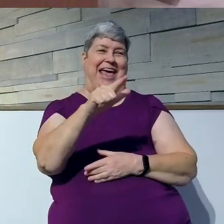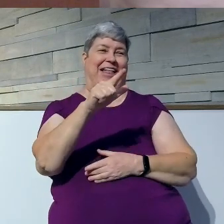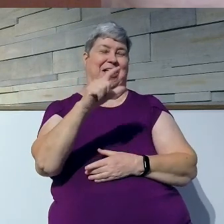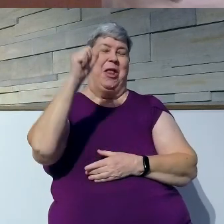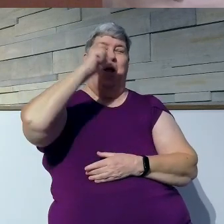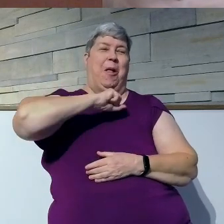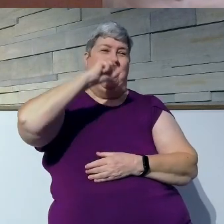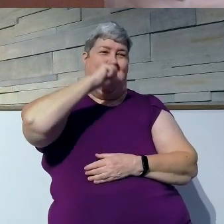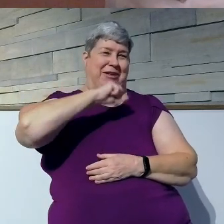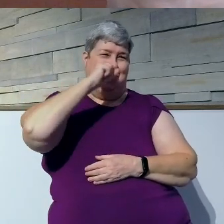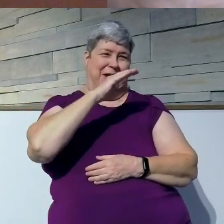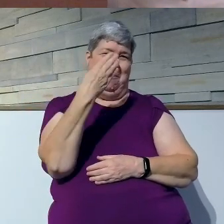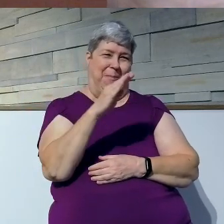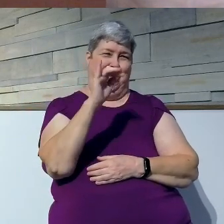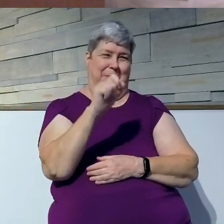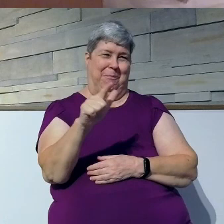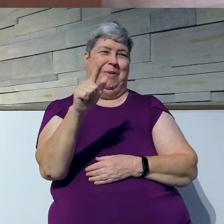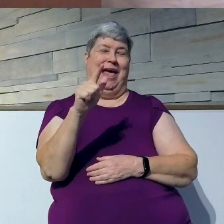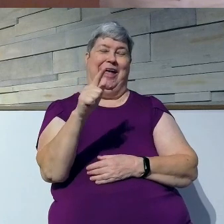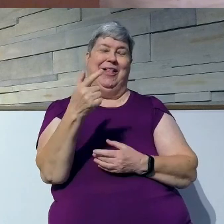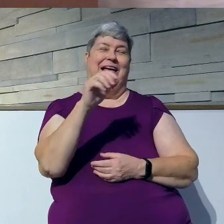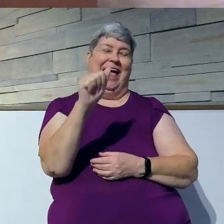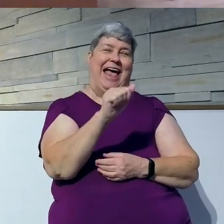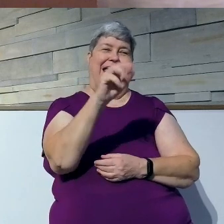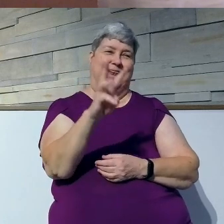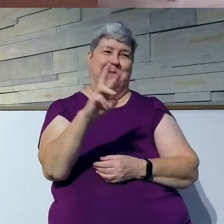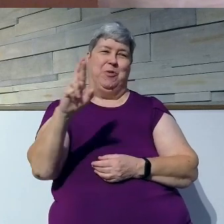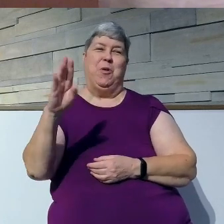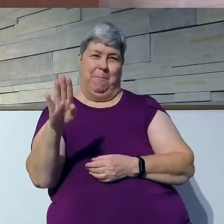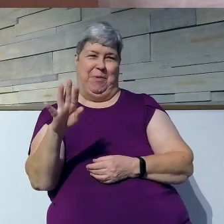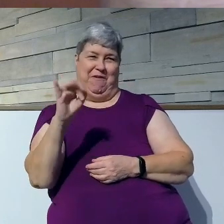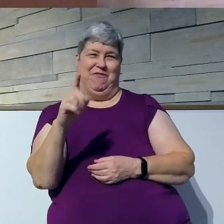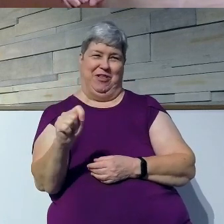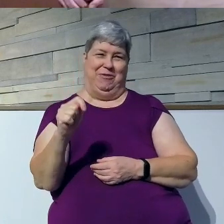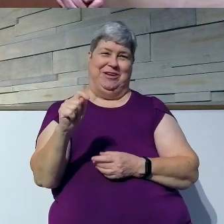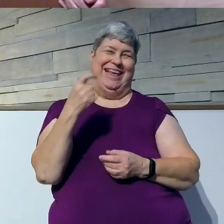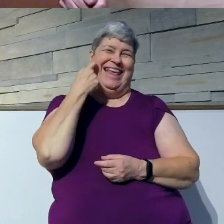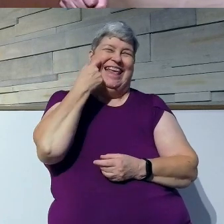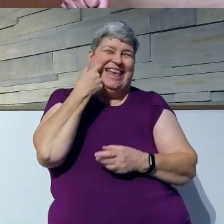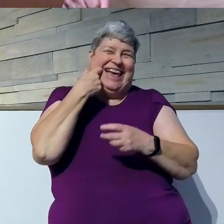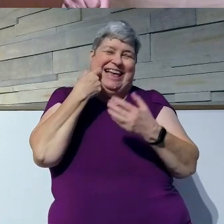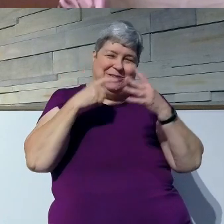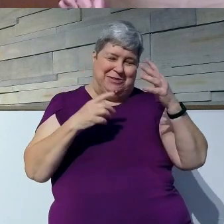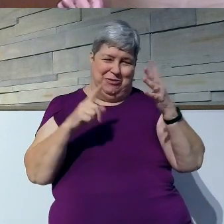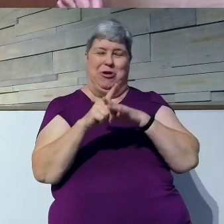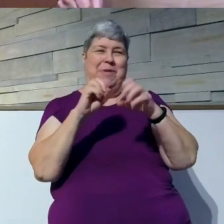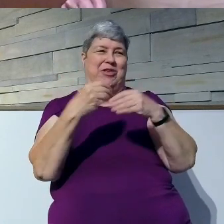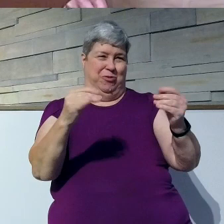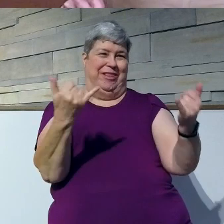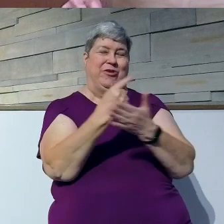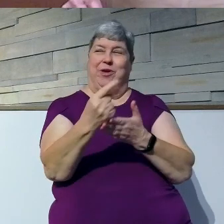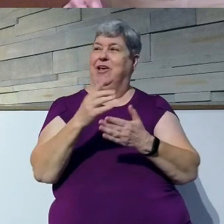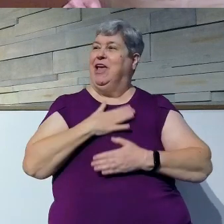Bell's new flavor, which happens to be A&W Root Beer Float, just released this week. And so aren't